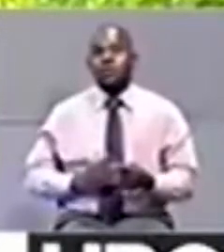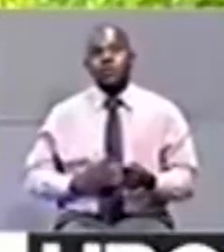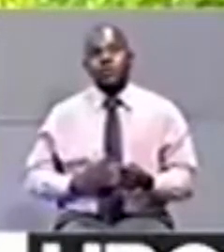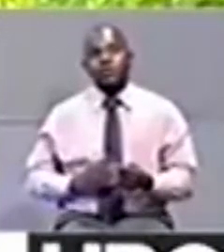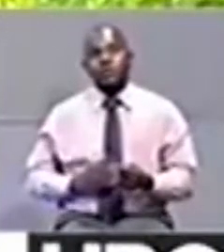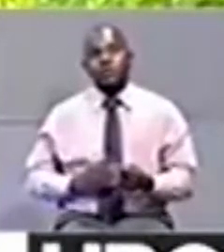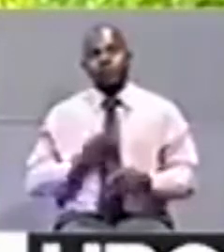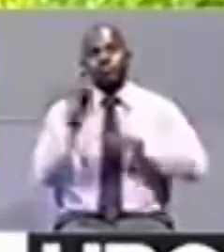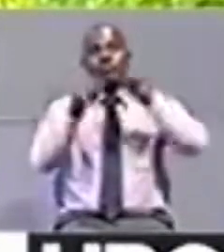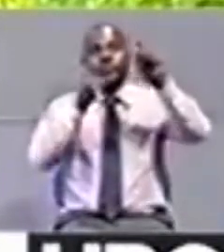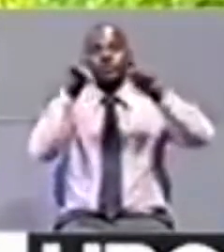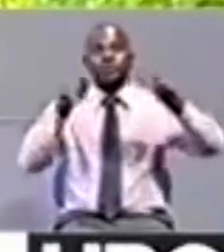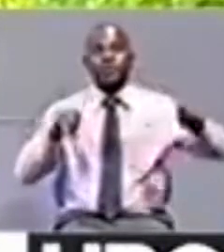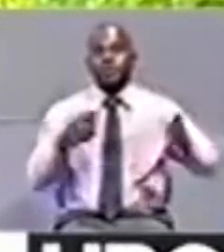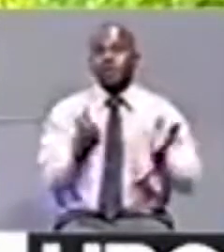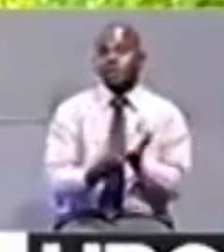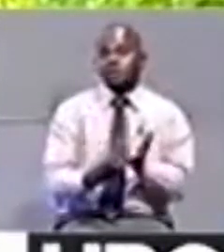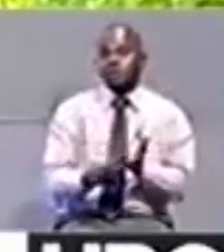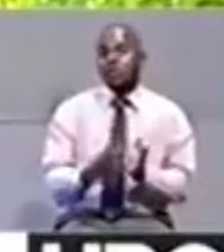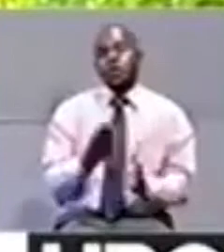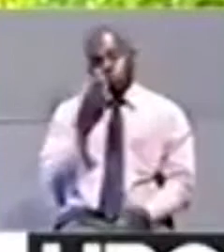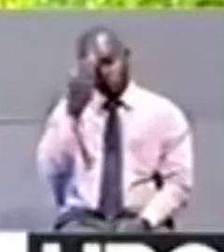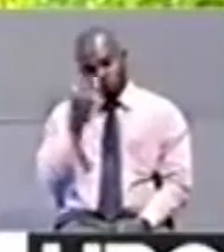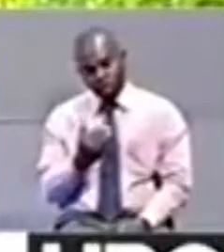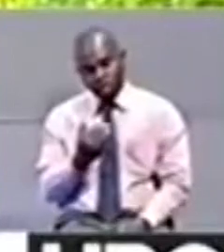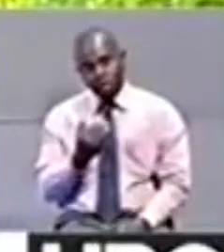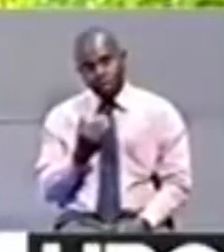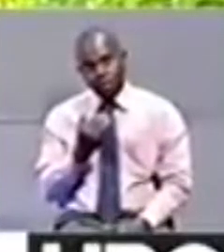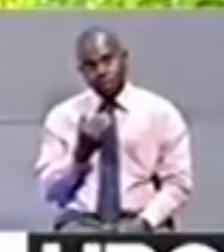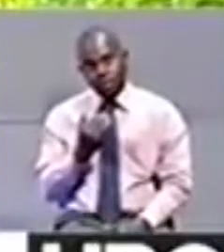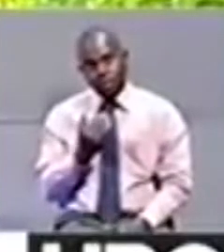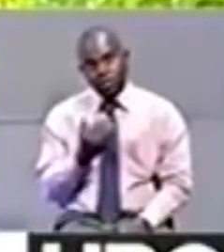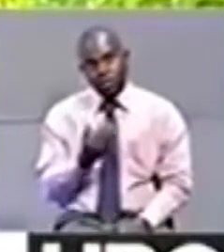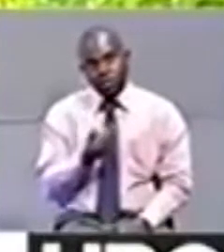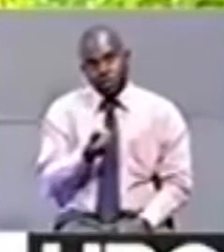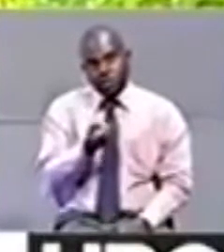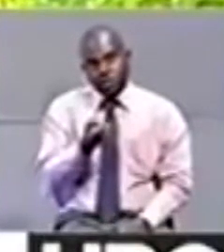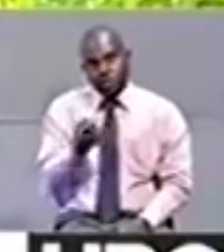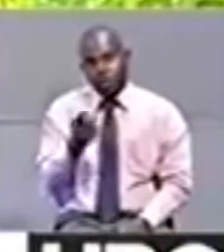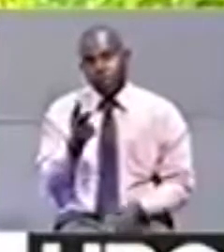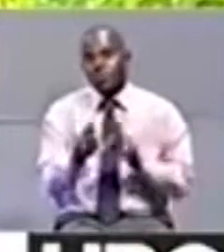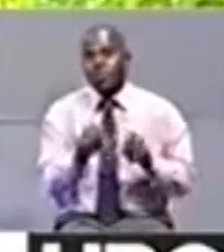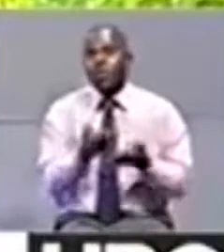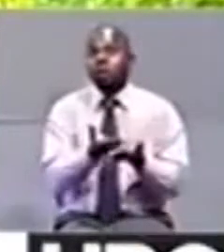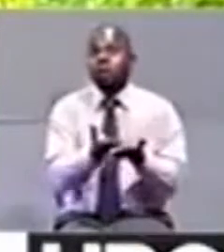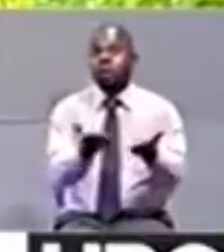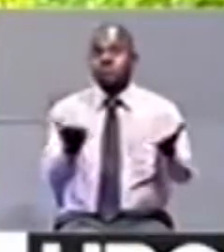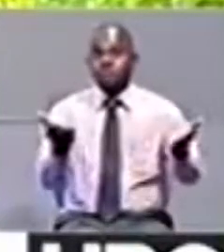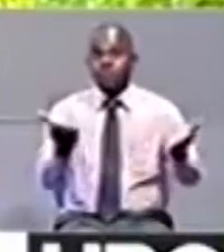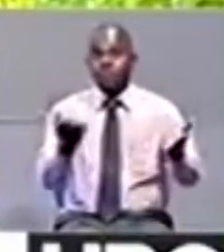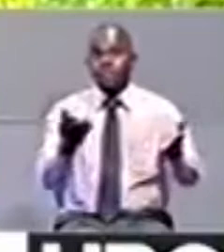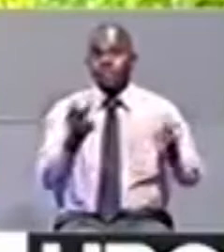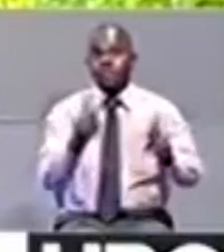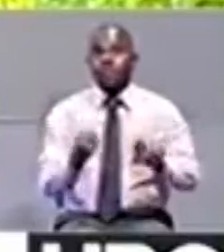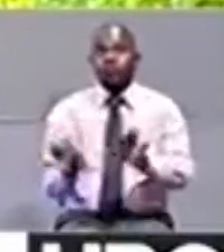all over Uganda, because I'm seeing it is only the vehicle, mousepad for these people here. People coming